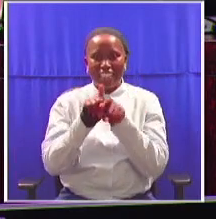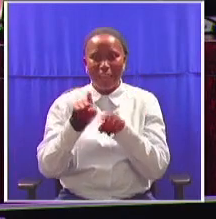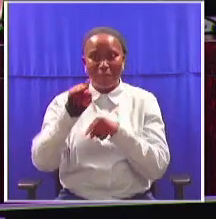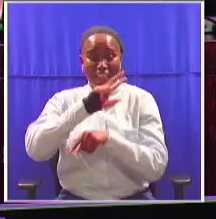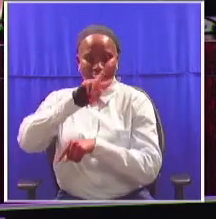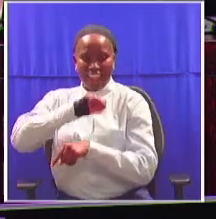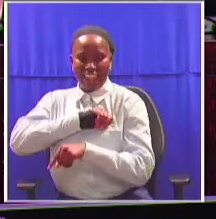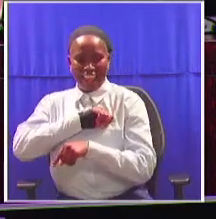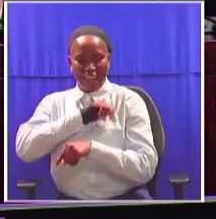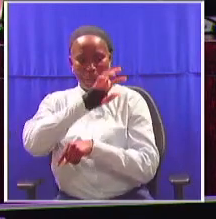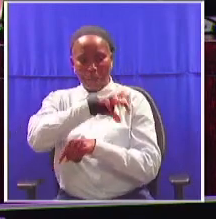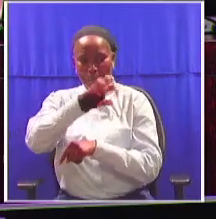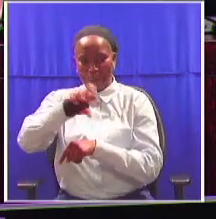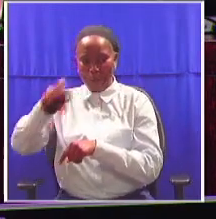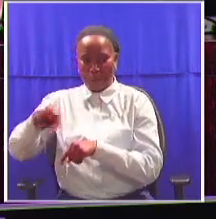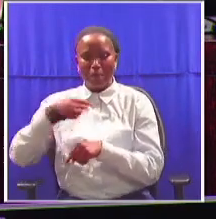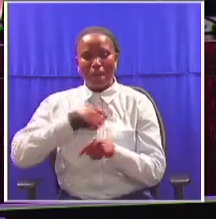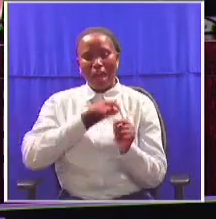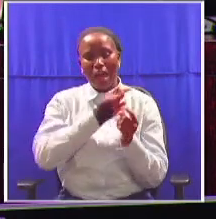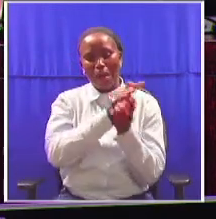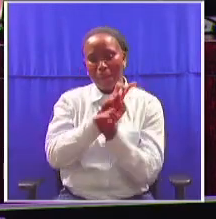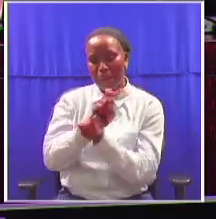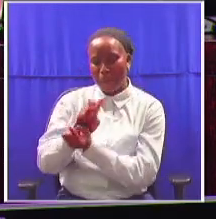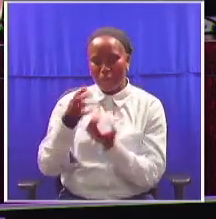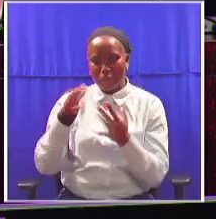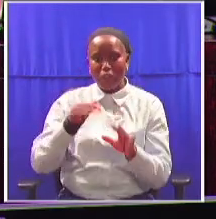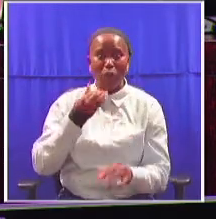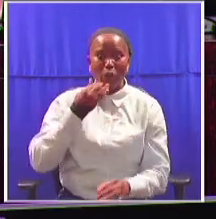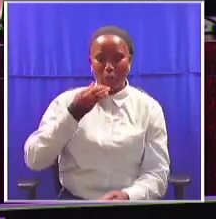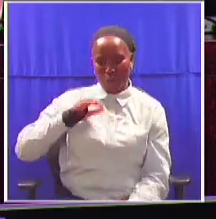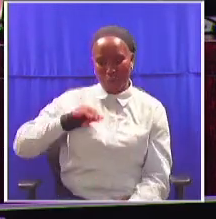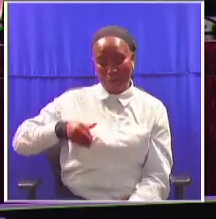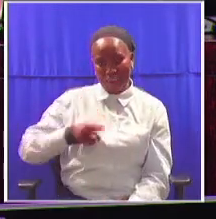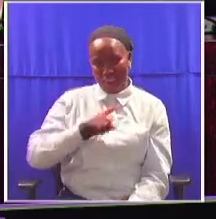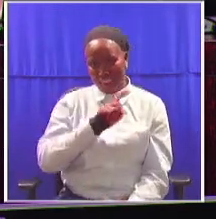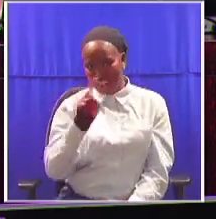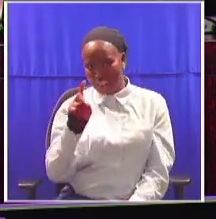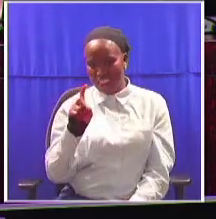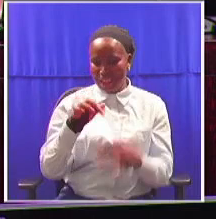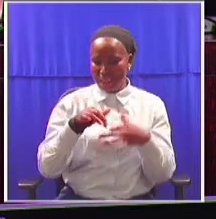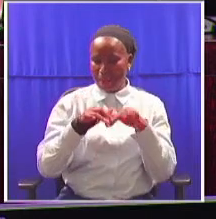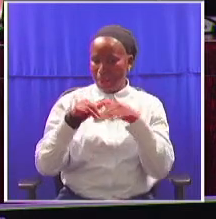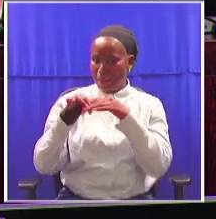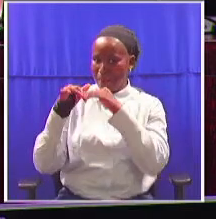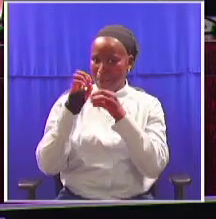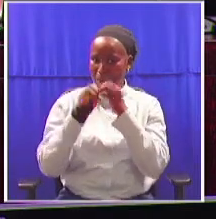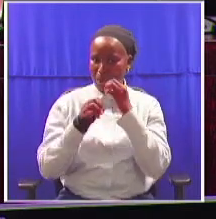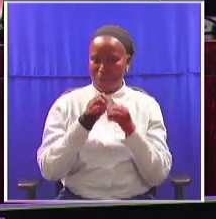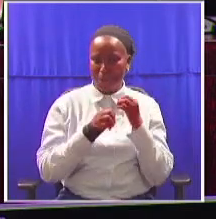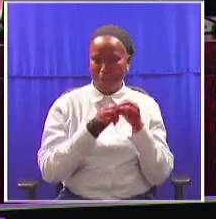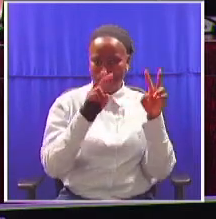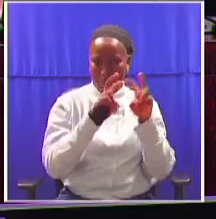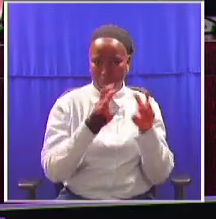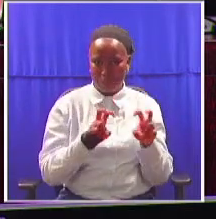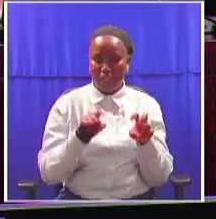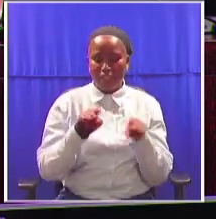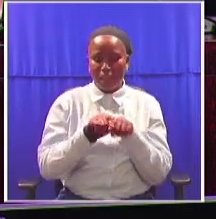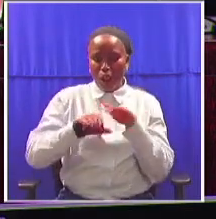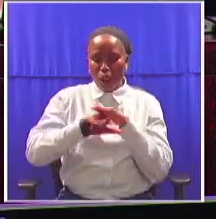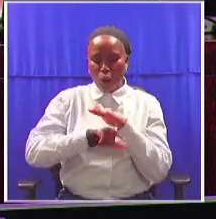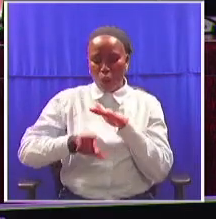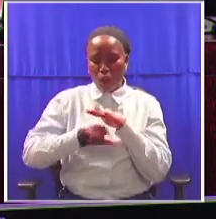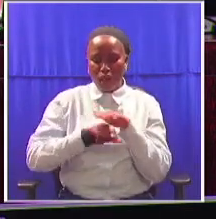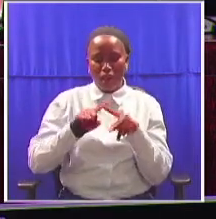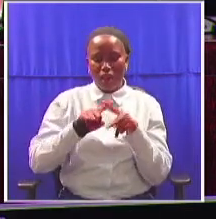deeply steeped in energy generation. The local traditional investors have